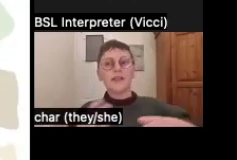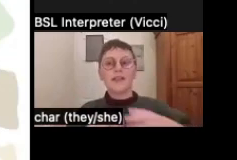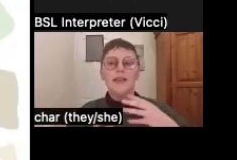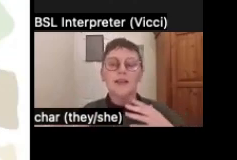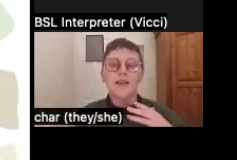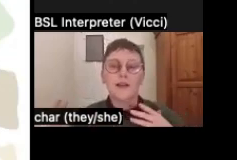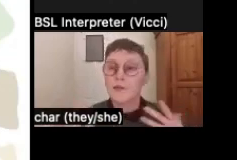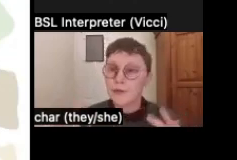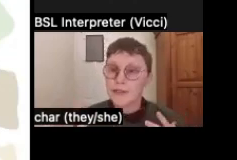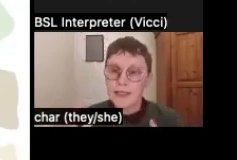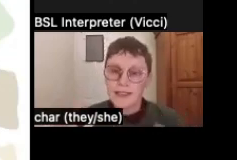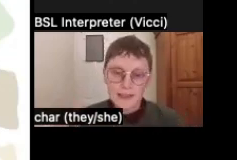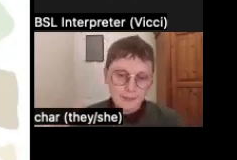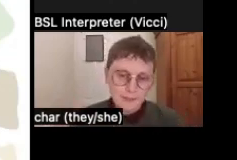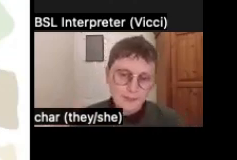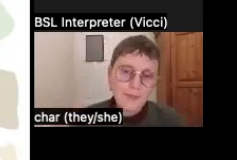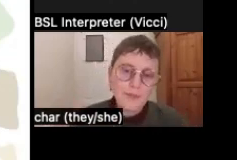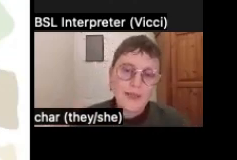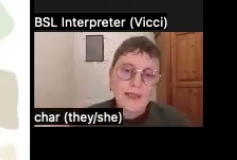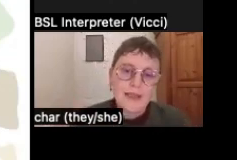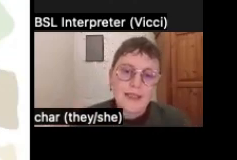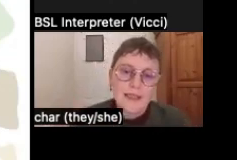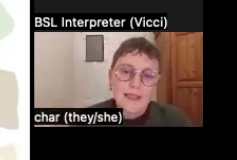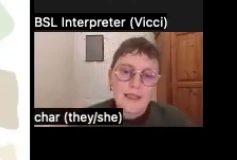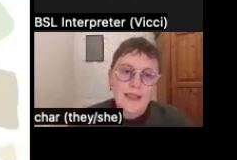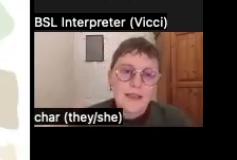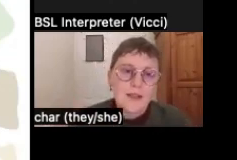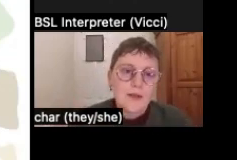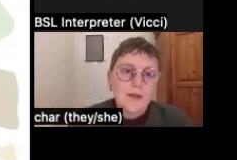often, of the body mind.